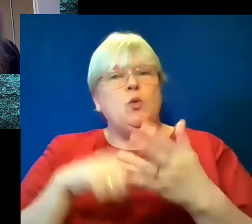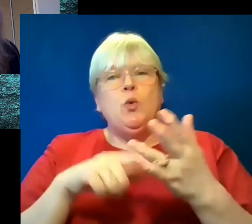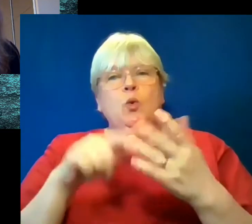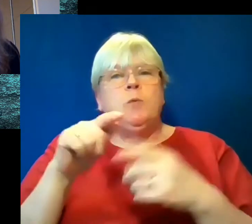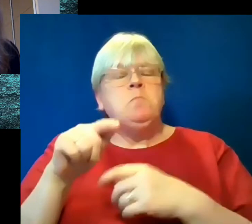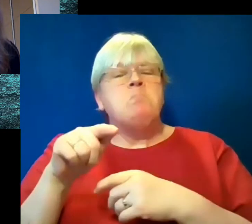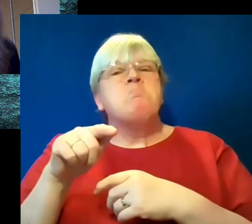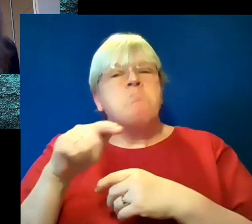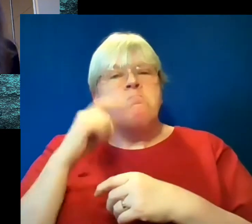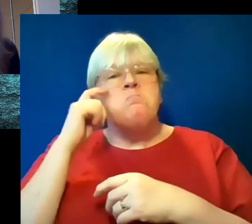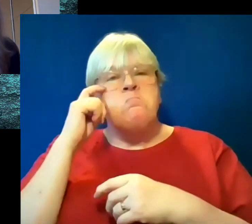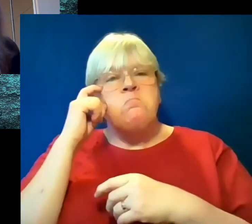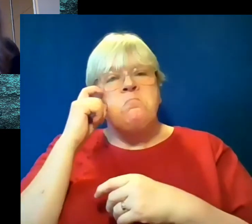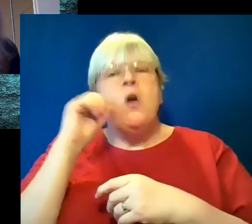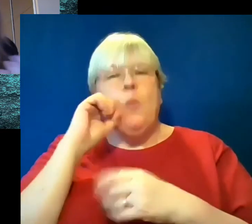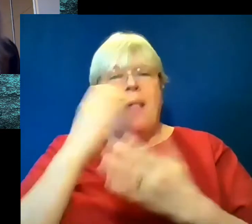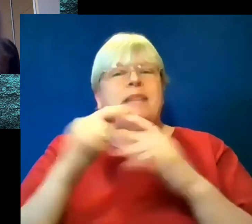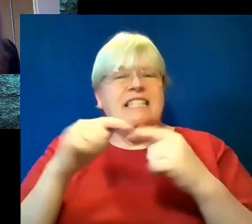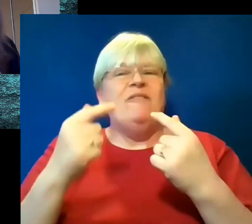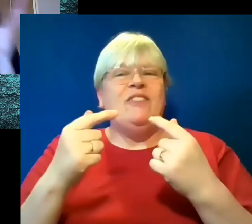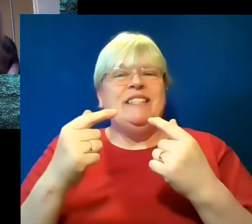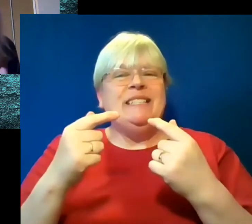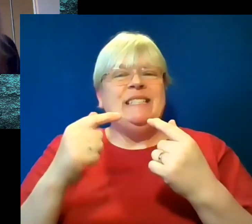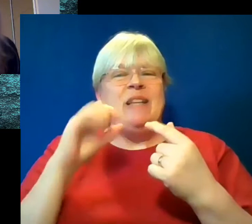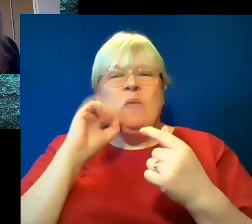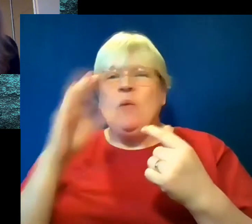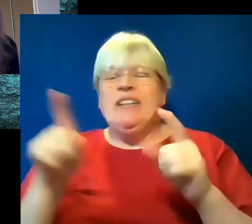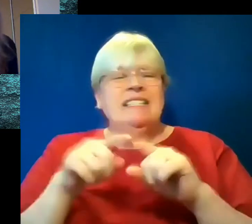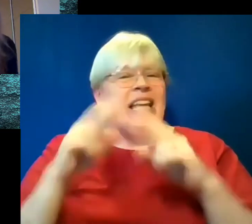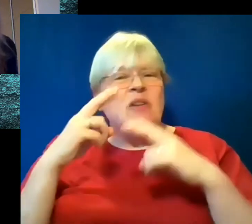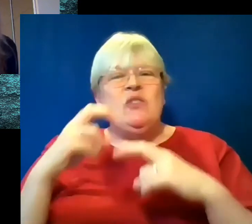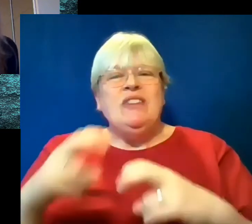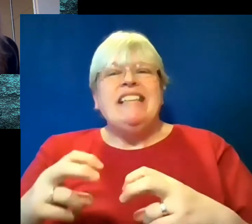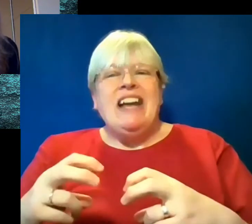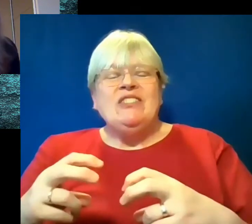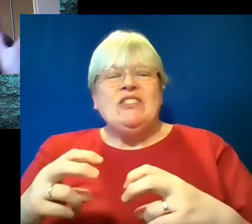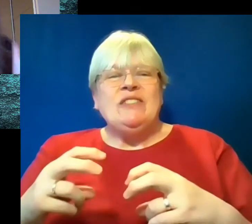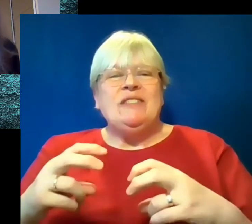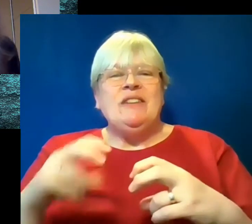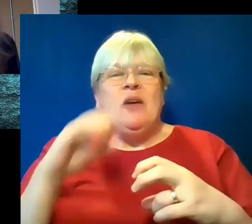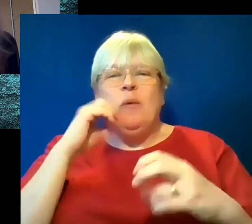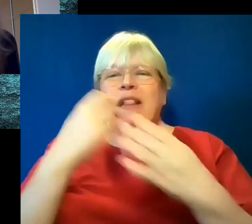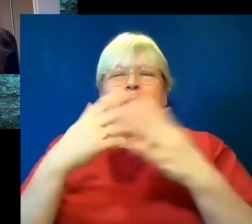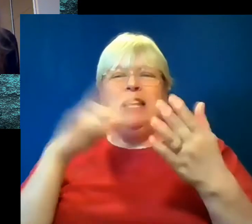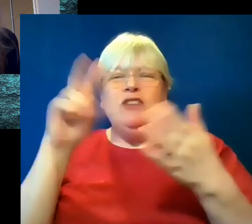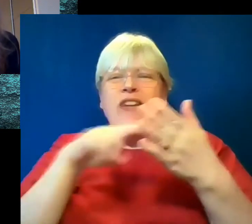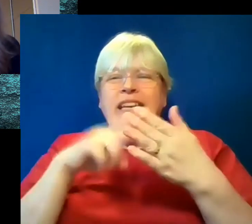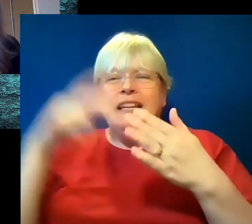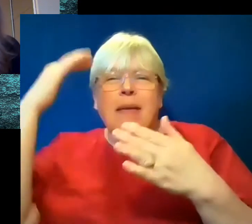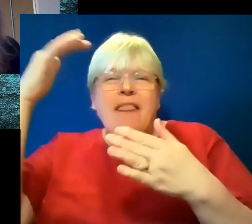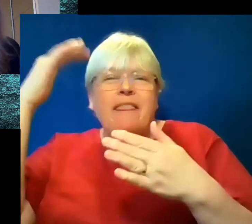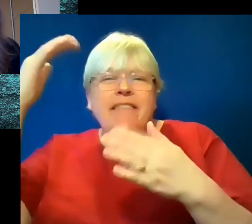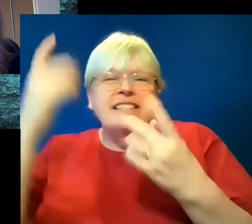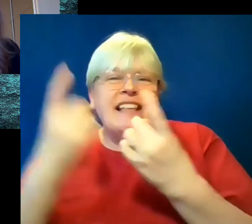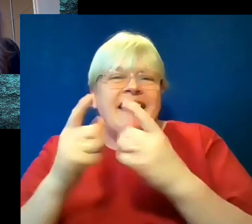So that's going to be different. That won't have quite the same research, and instead I'll be reading myths and things like that instead. Oh, that